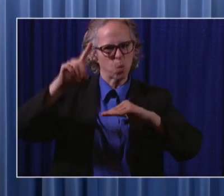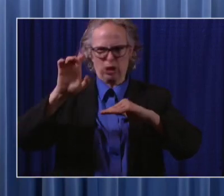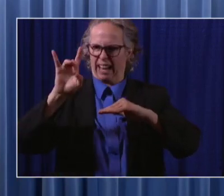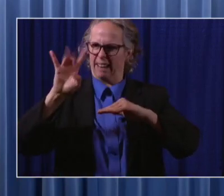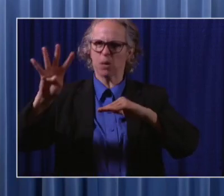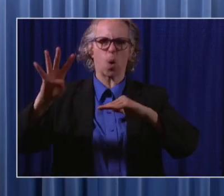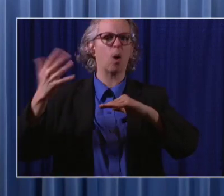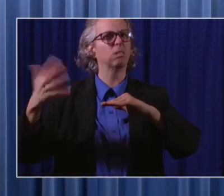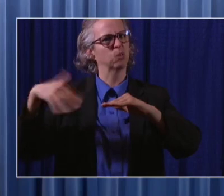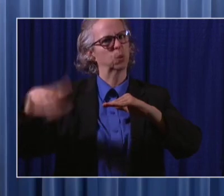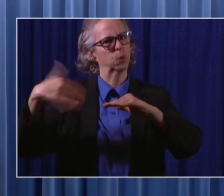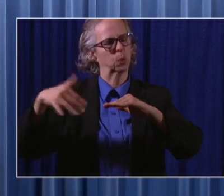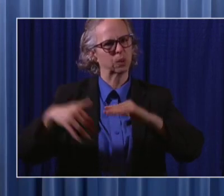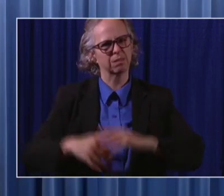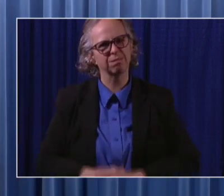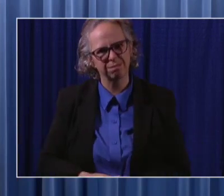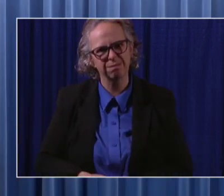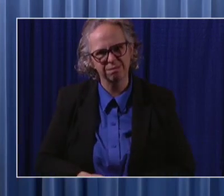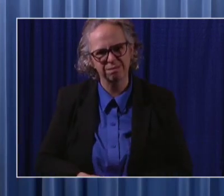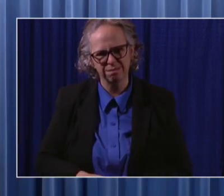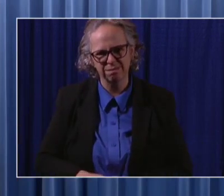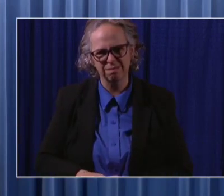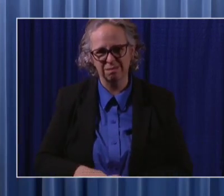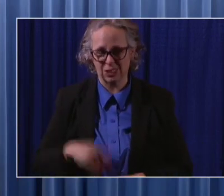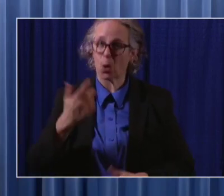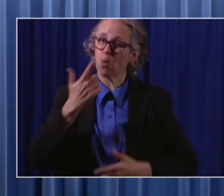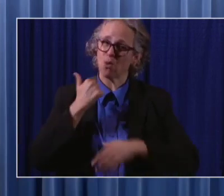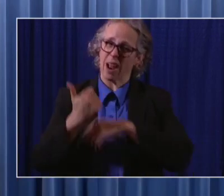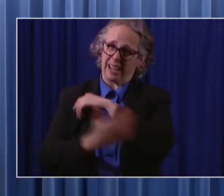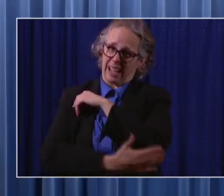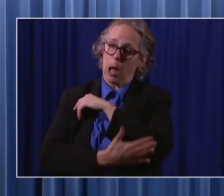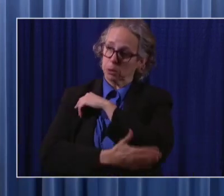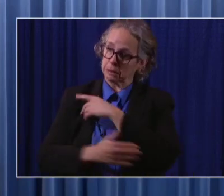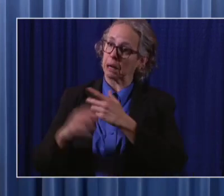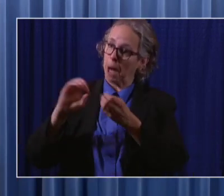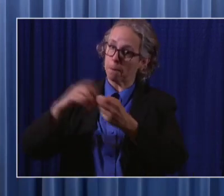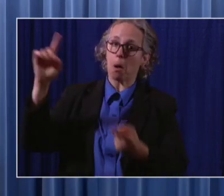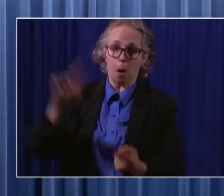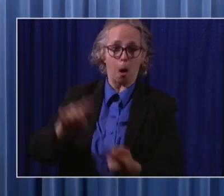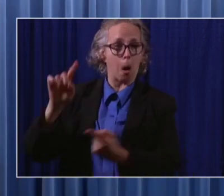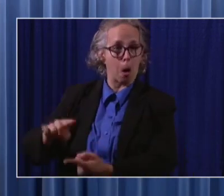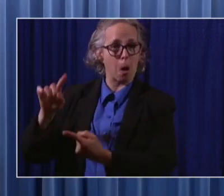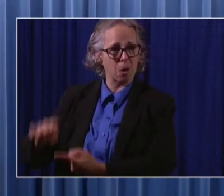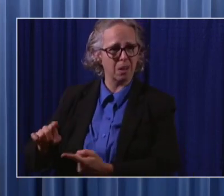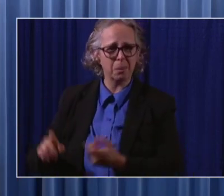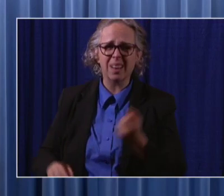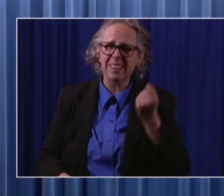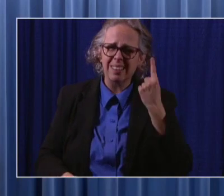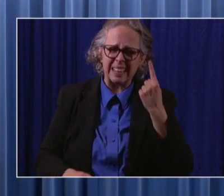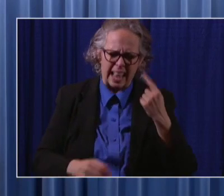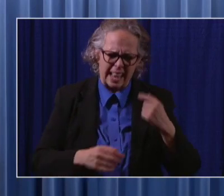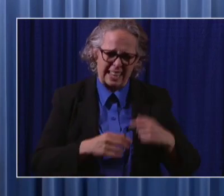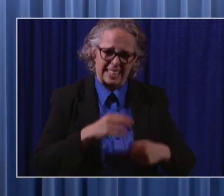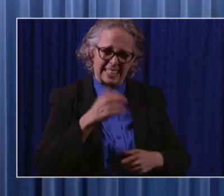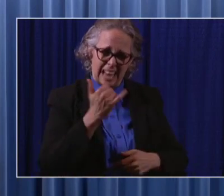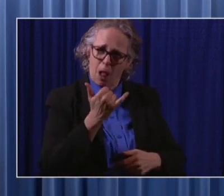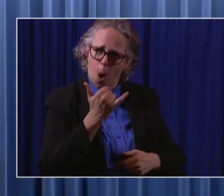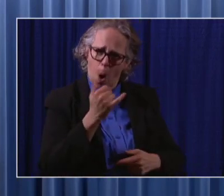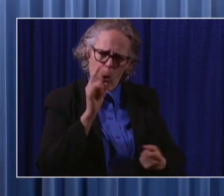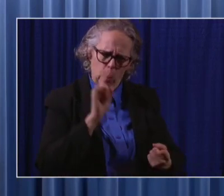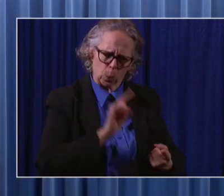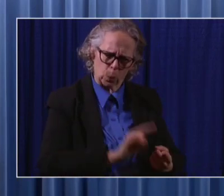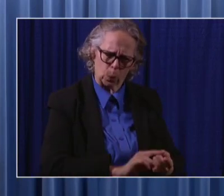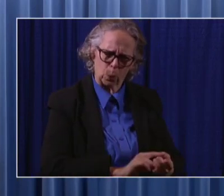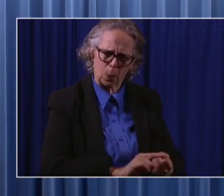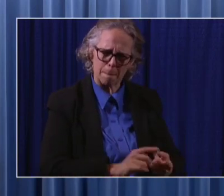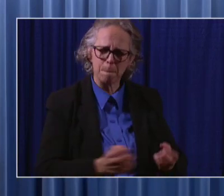week we have also, as I said, have our fewest number of yellow counties. When the system was launched, 54 of our 88